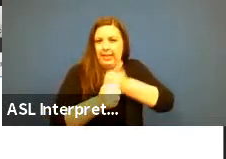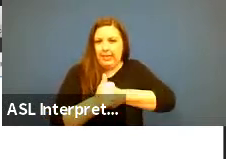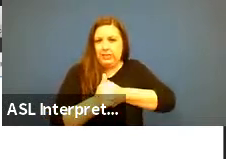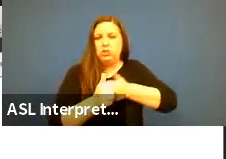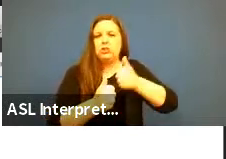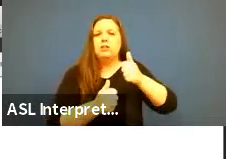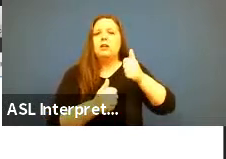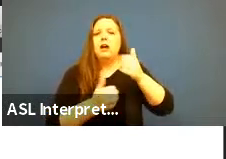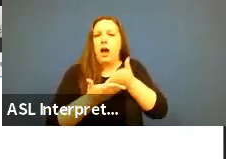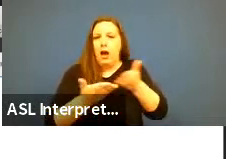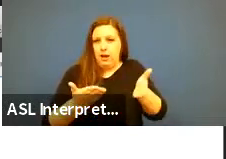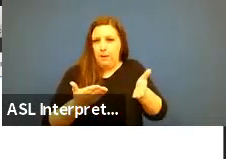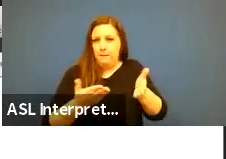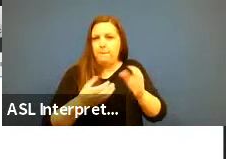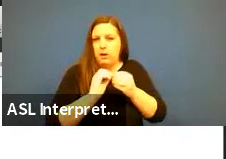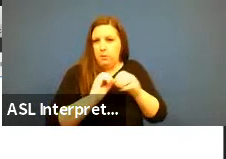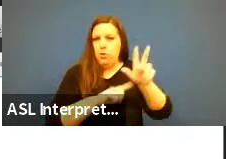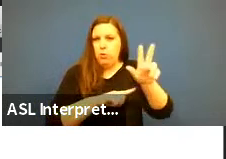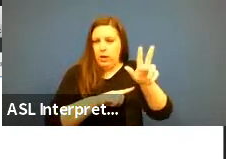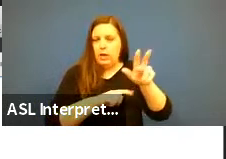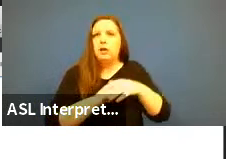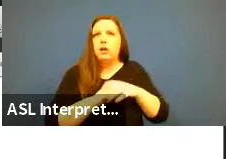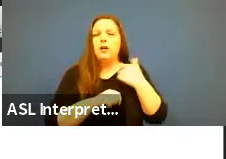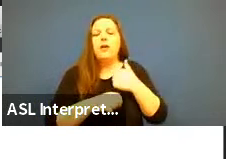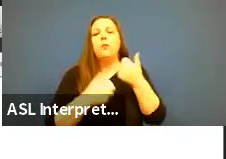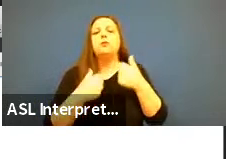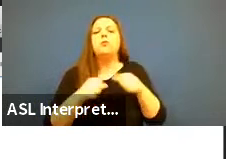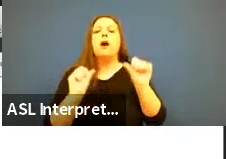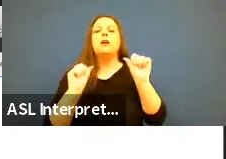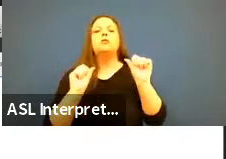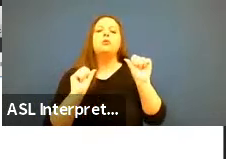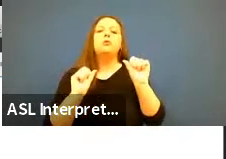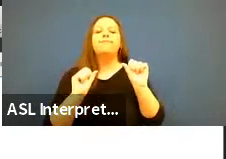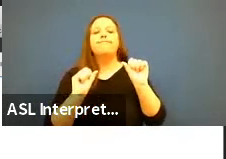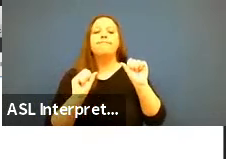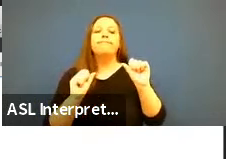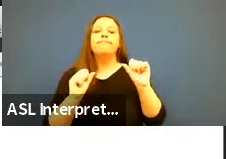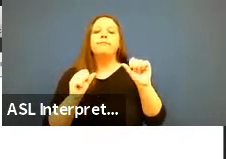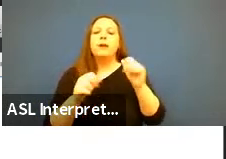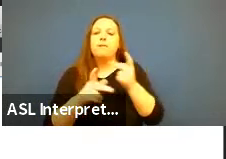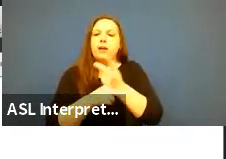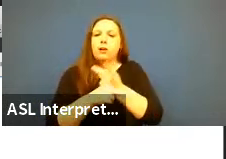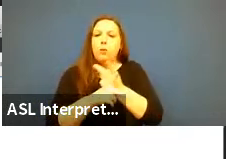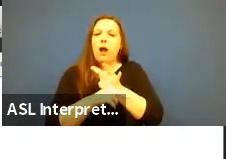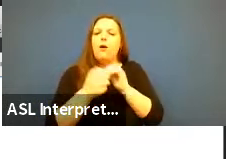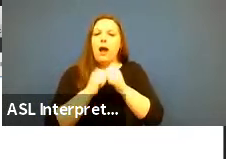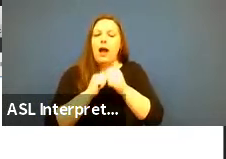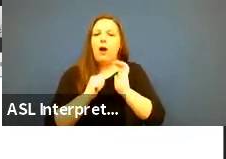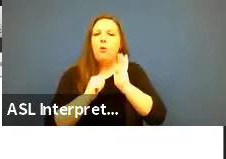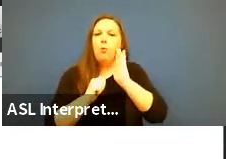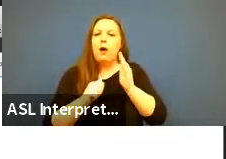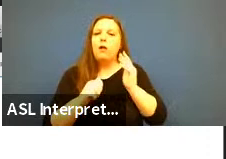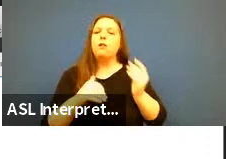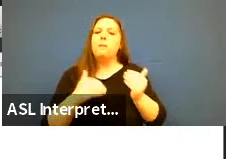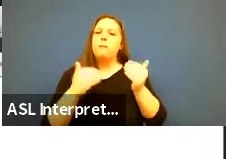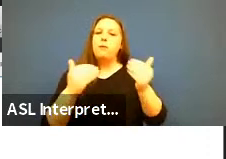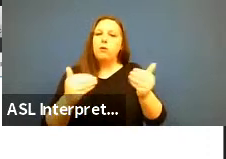number 3, that we try to come to some consensus or figuring out how we're going to move forward or next